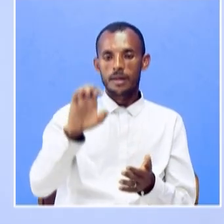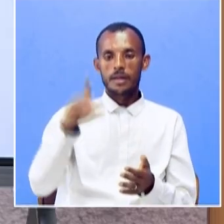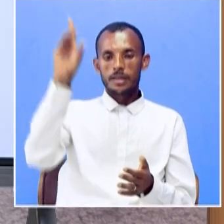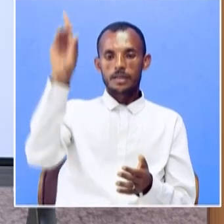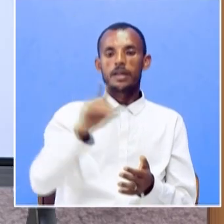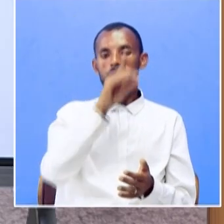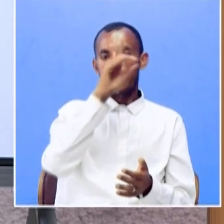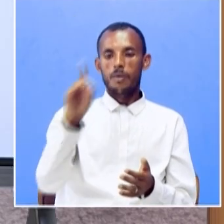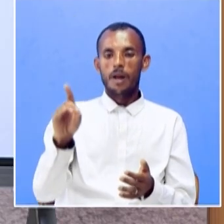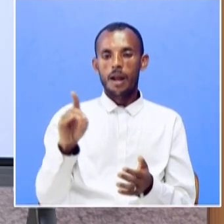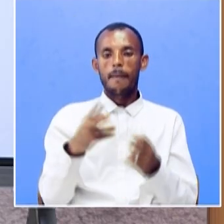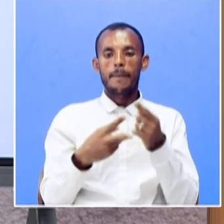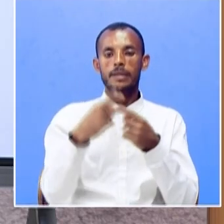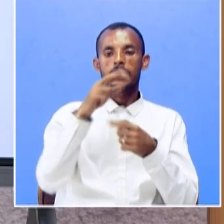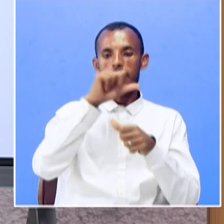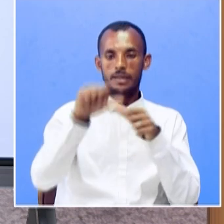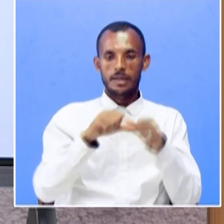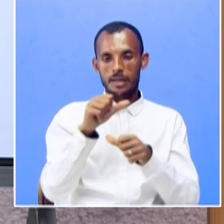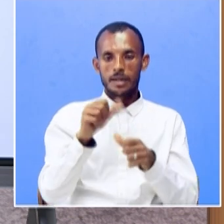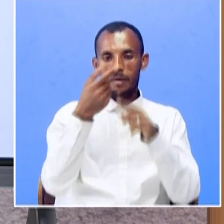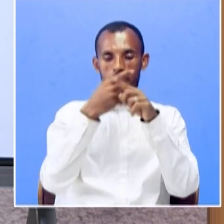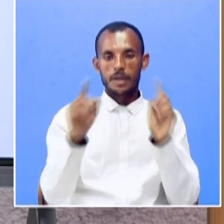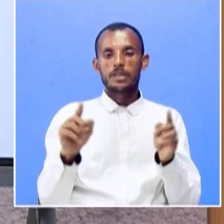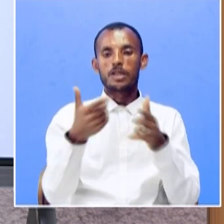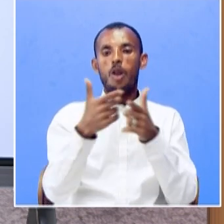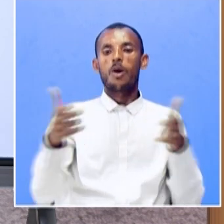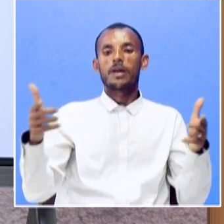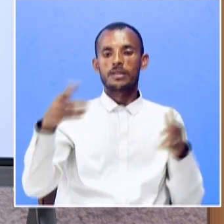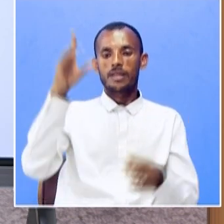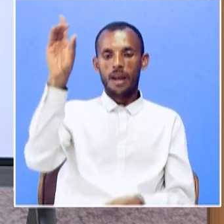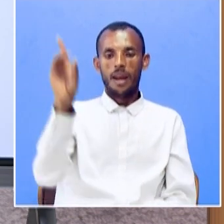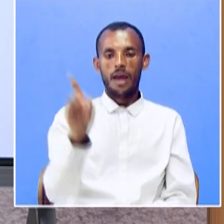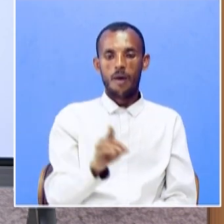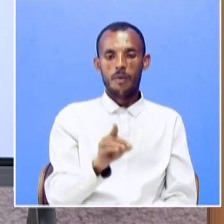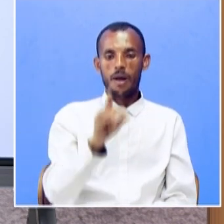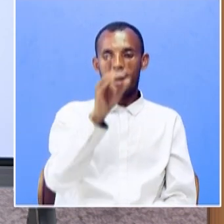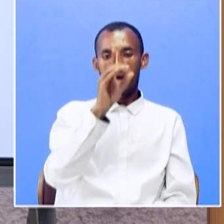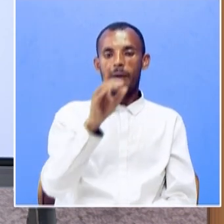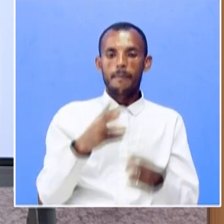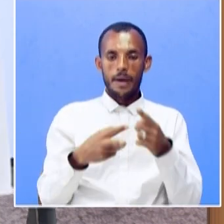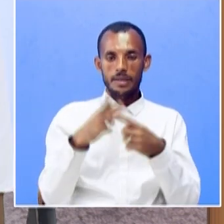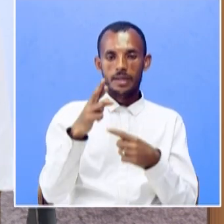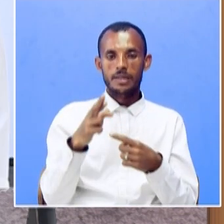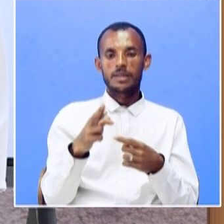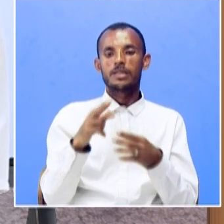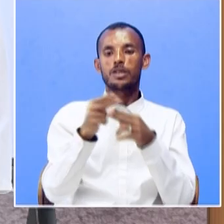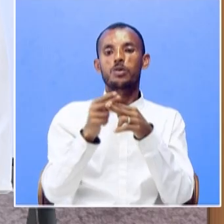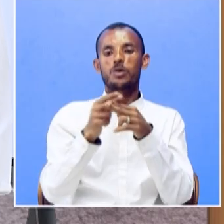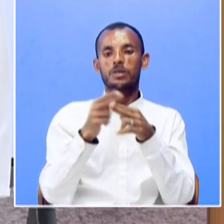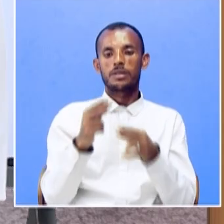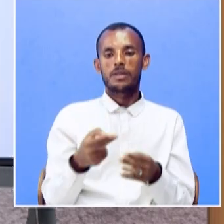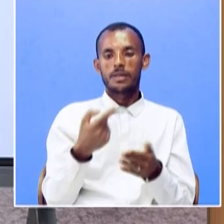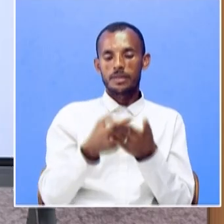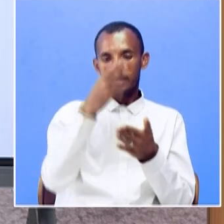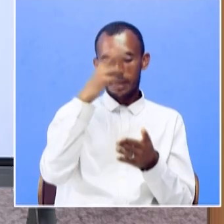not bisect each other, but the longest diagonal bisects the shortest in this